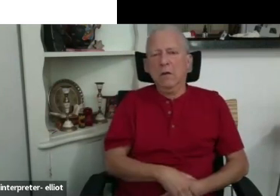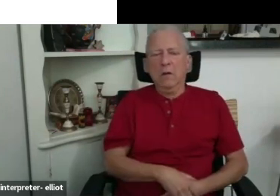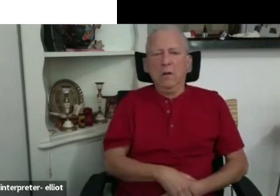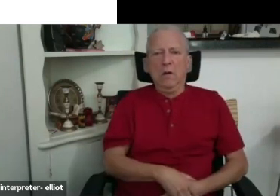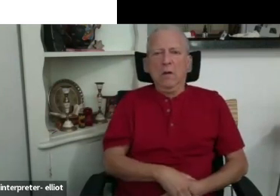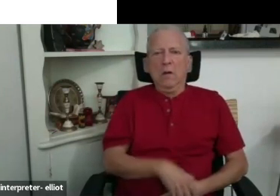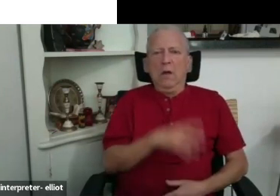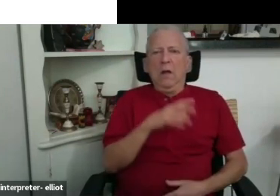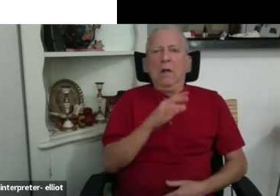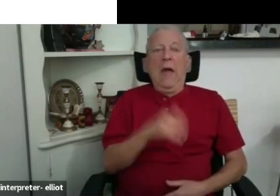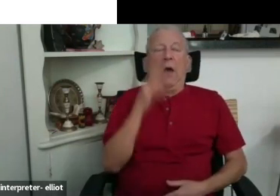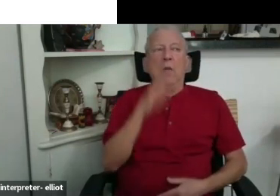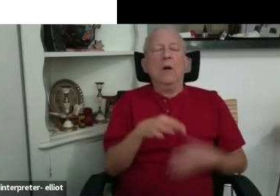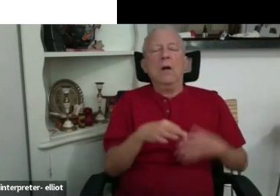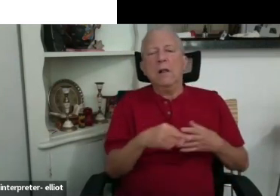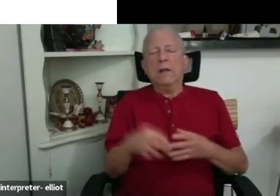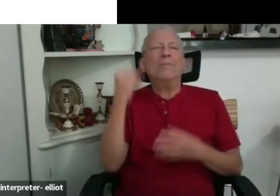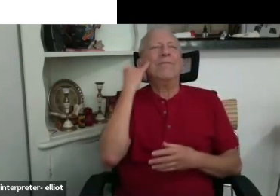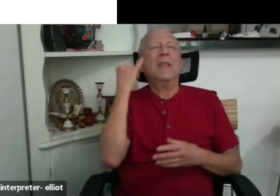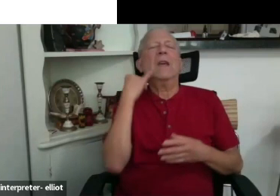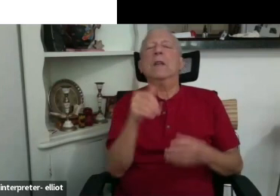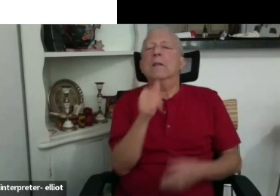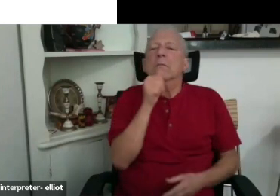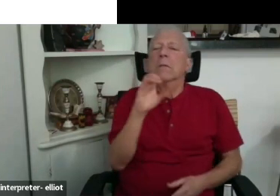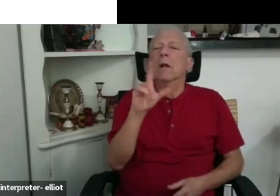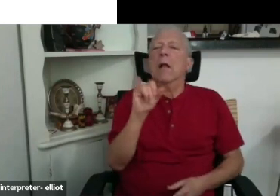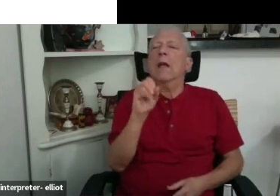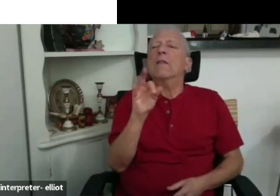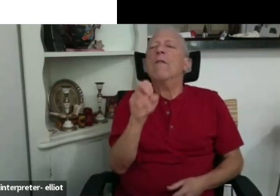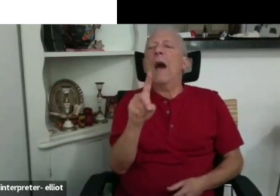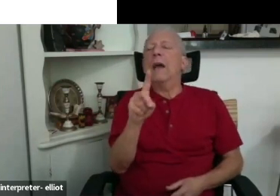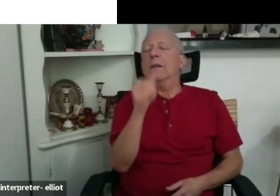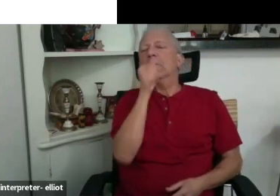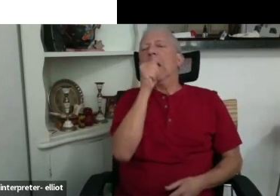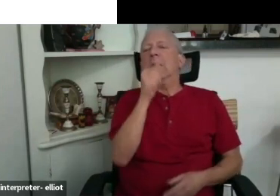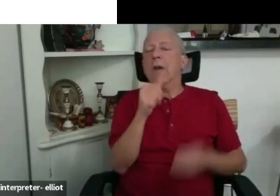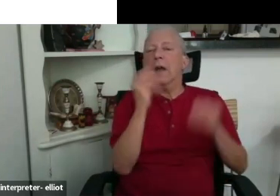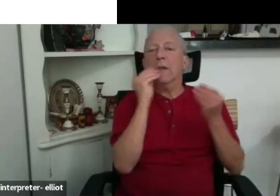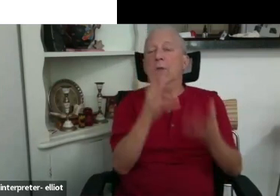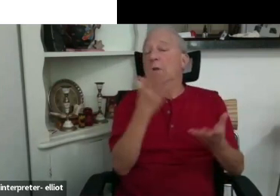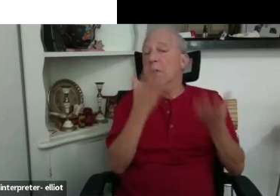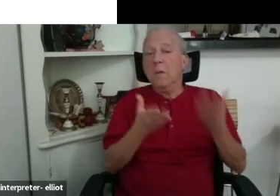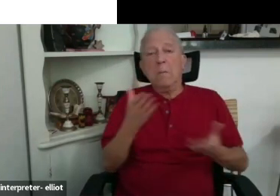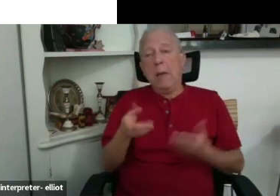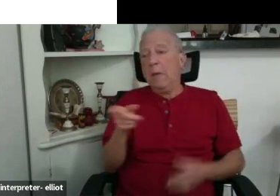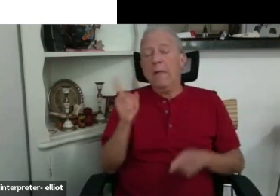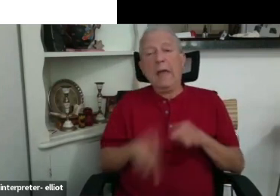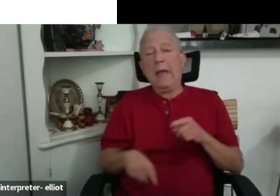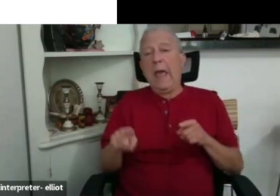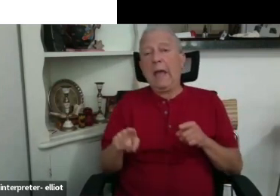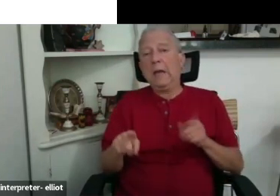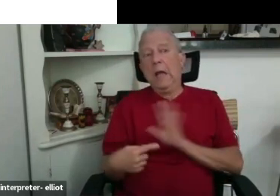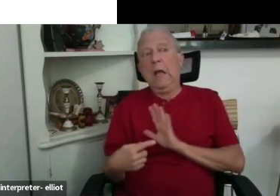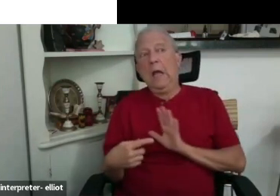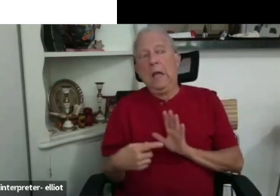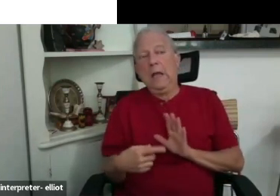bleeds into, let's say, if it's classified information, then they might not be able to disclose much in